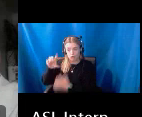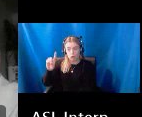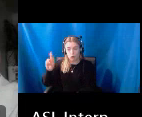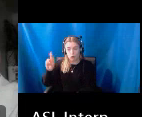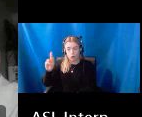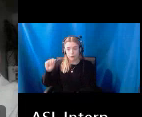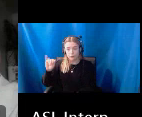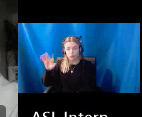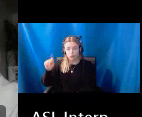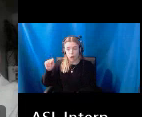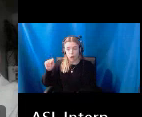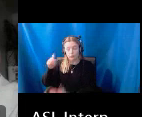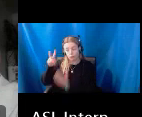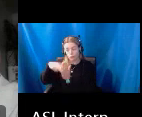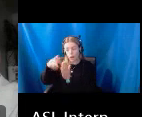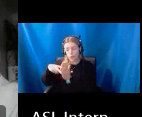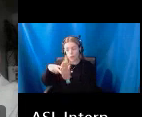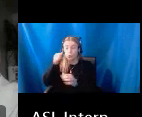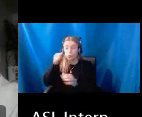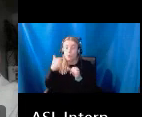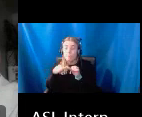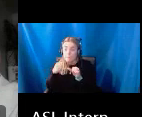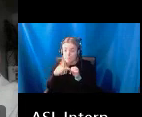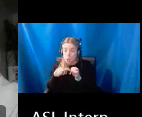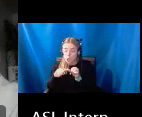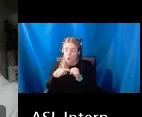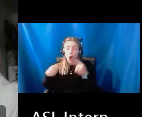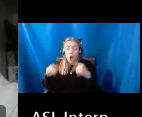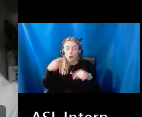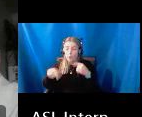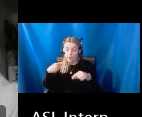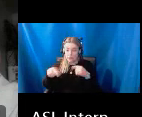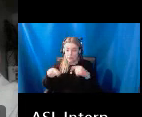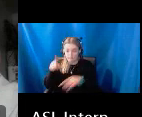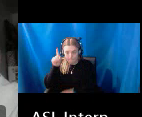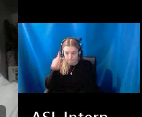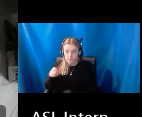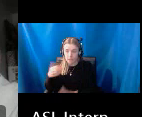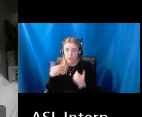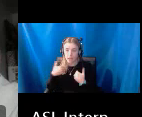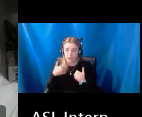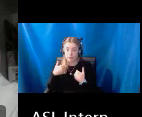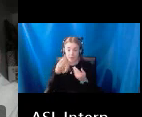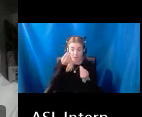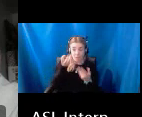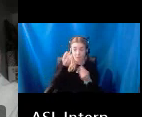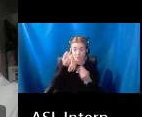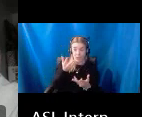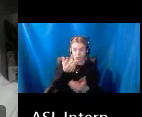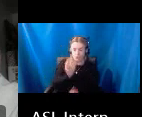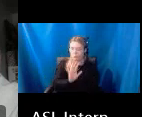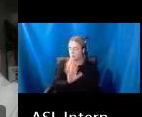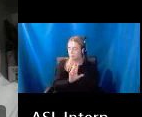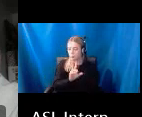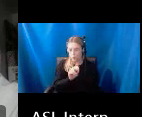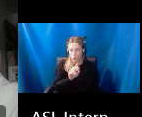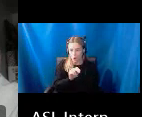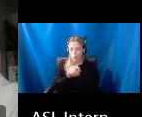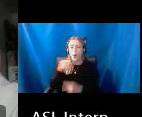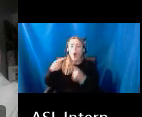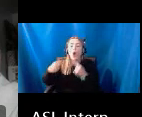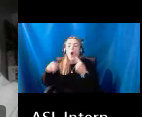argument the entire semester. It's not an informational piece. You're not informing me about what's happening. You're providing an